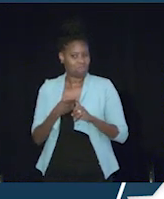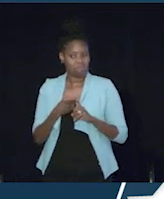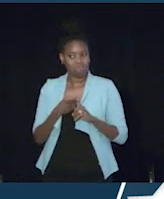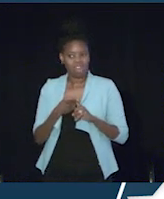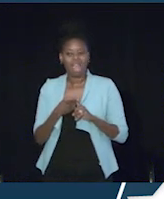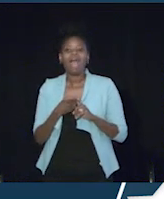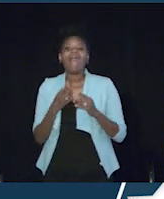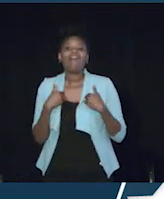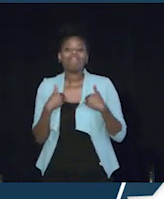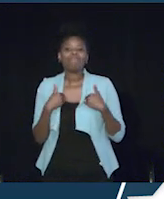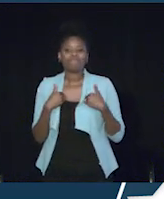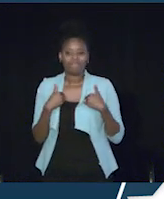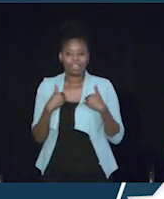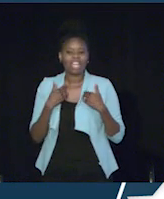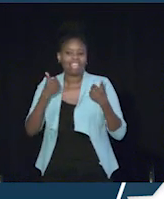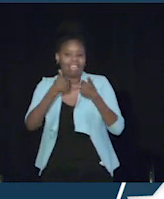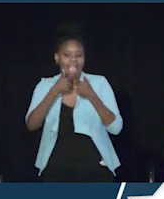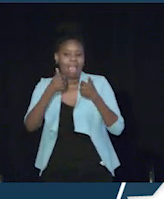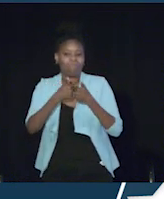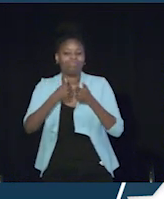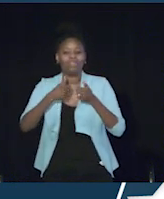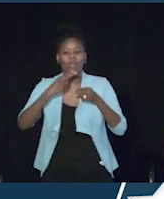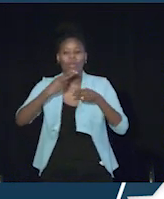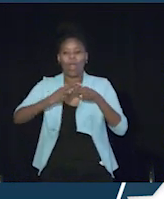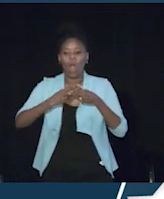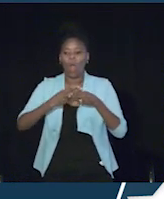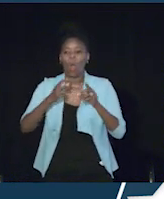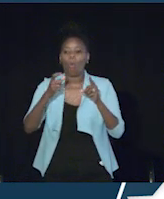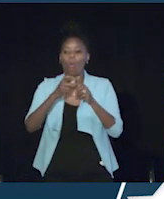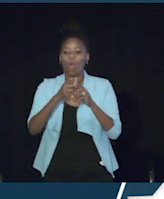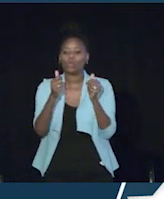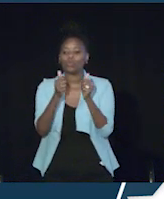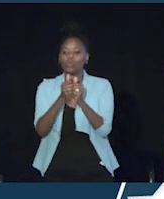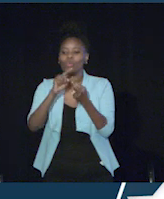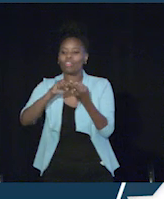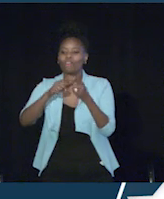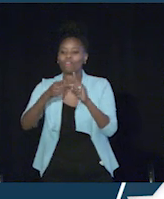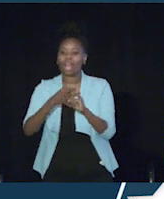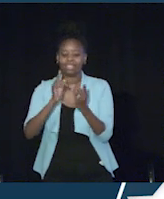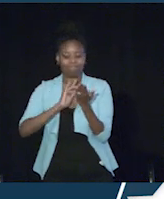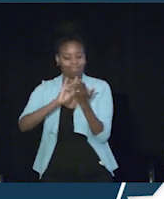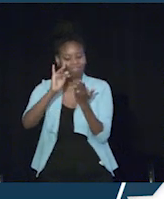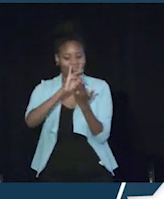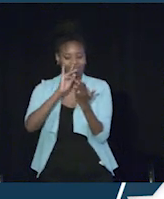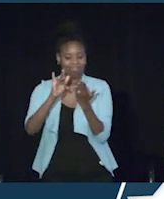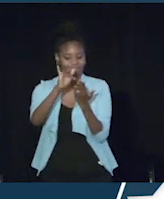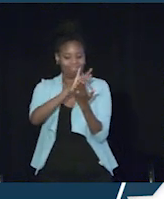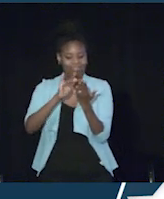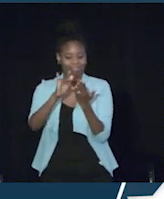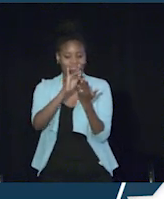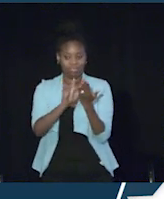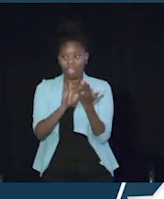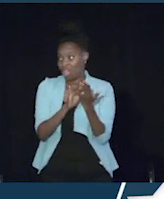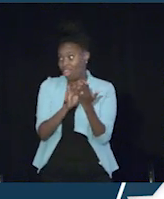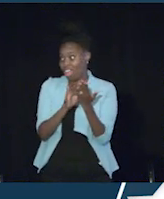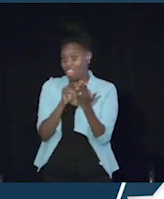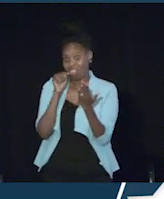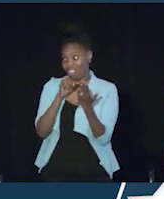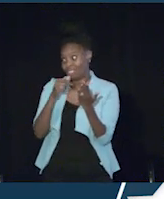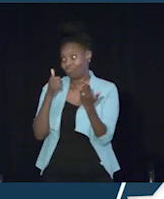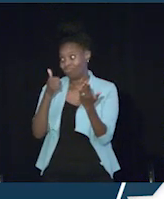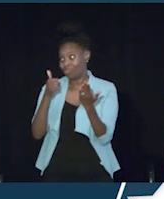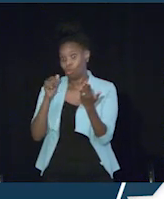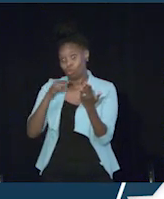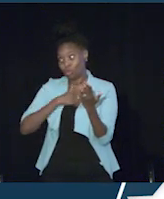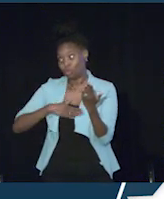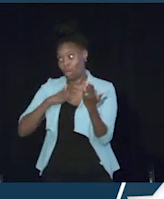with Friends on Facebook, and I was like, what is this? She's like, "Oh, I think it would be really good." And I was like, Like, all right, I